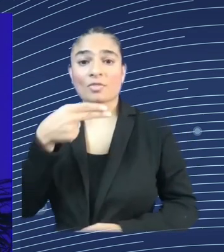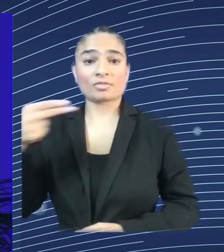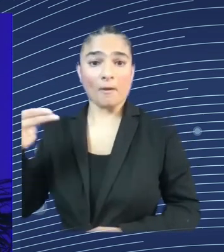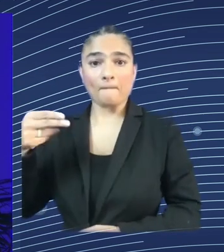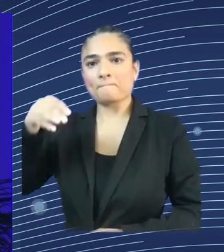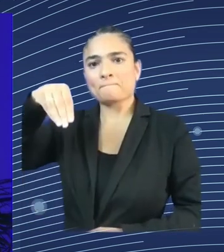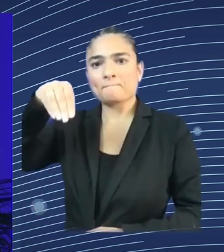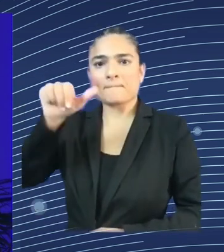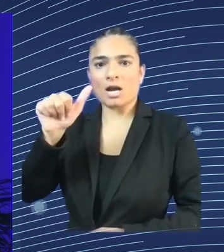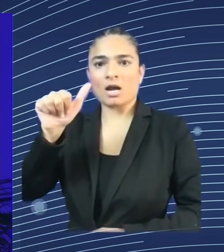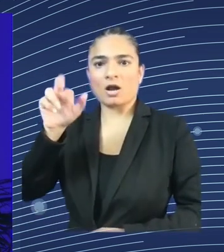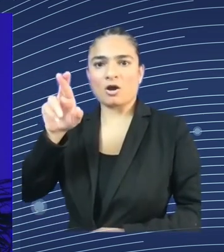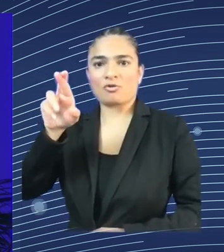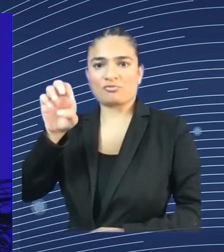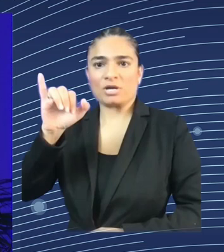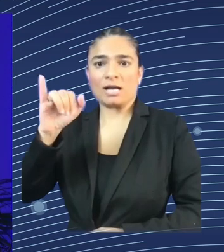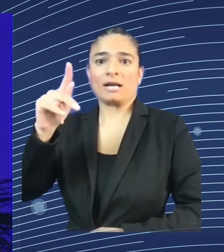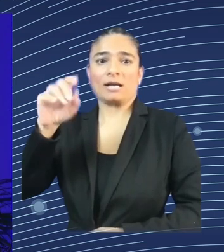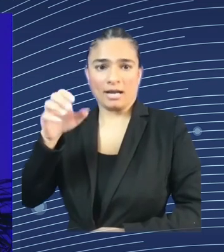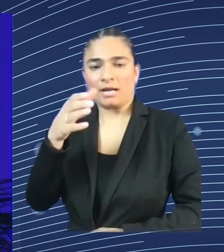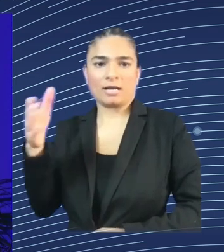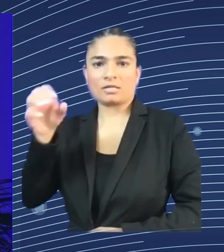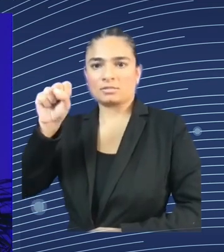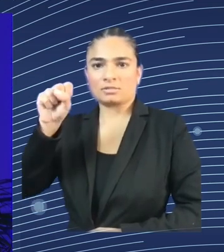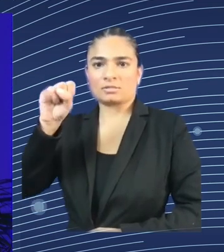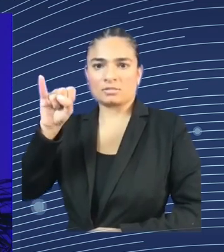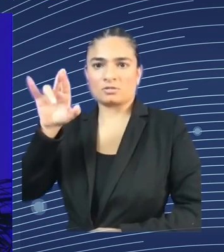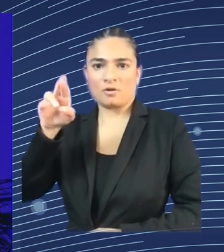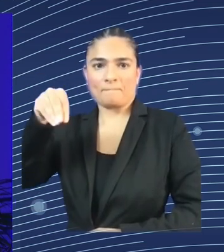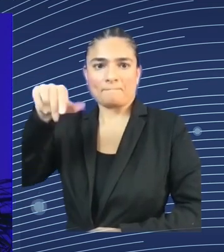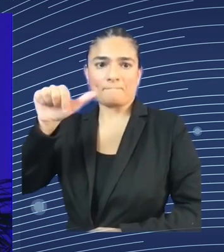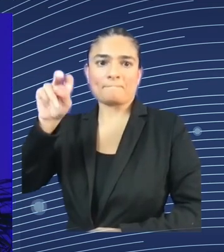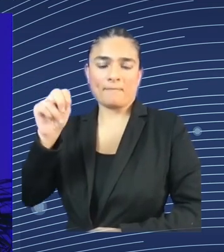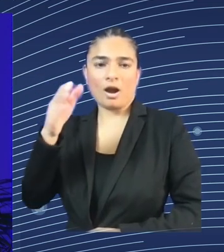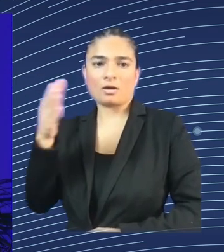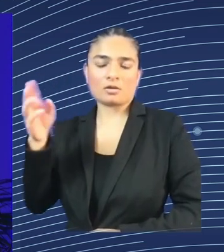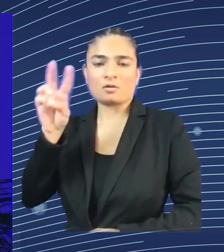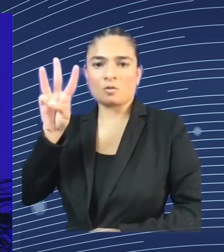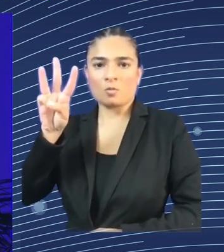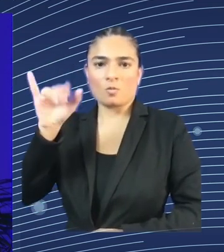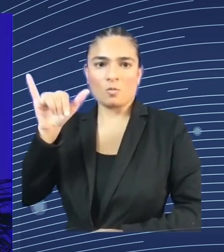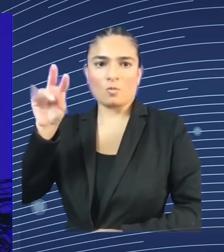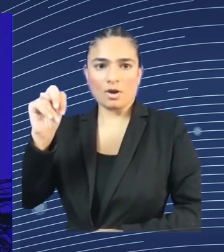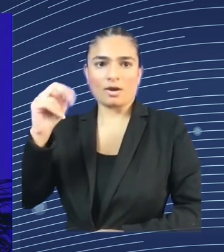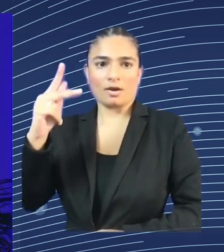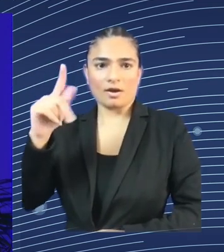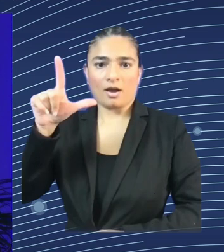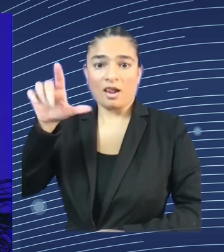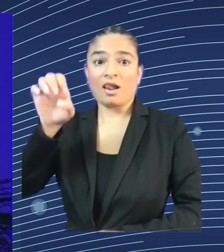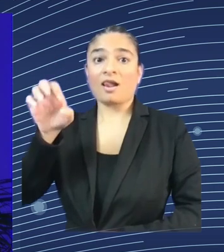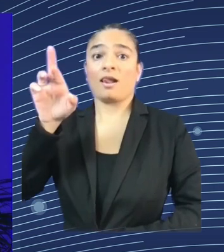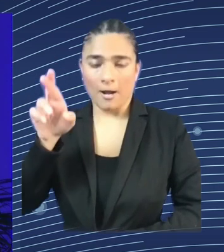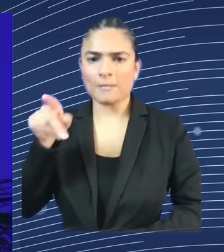also researching at the University of Oldenburg and has experienced research in the German Public Employment Service. Oh, I actually just said